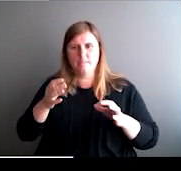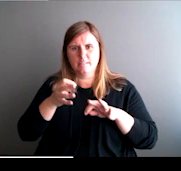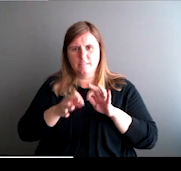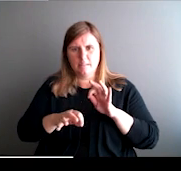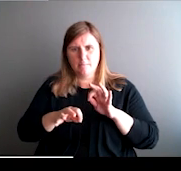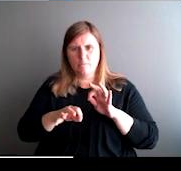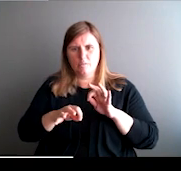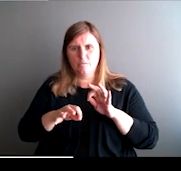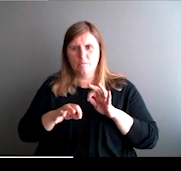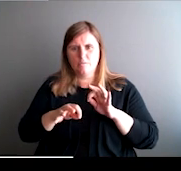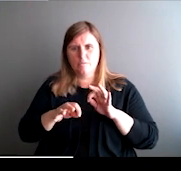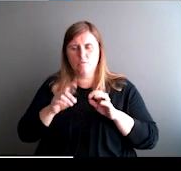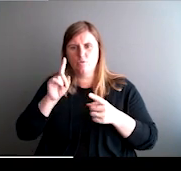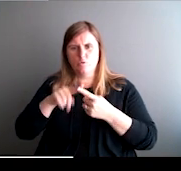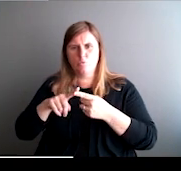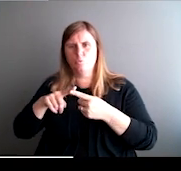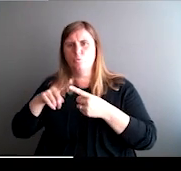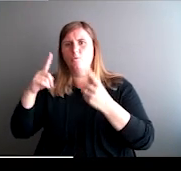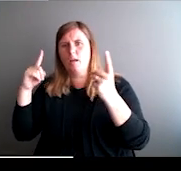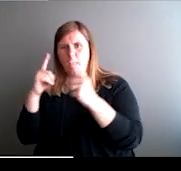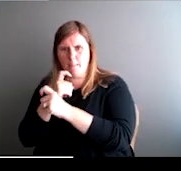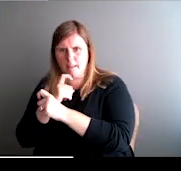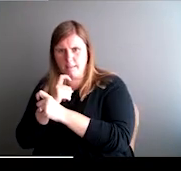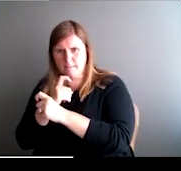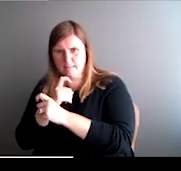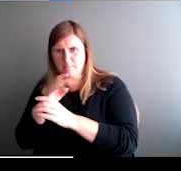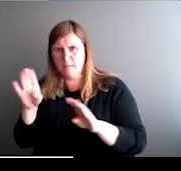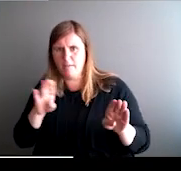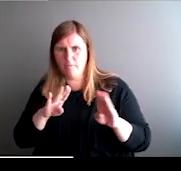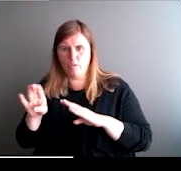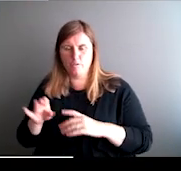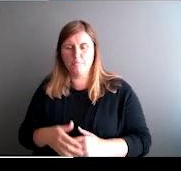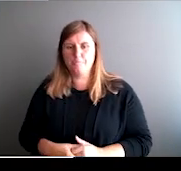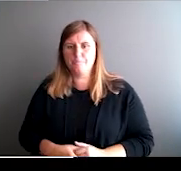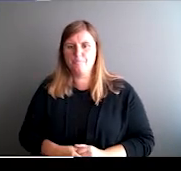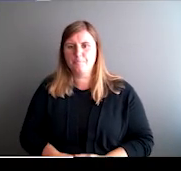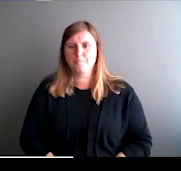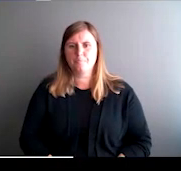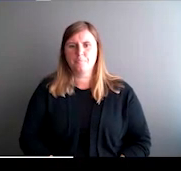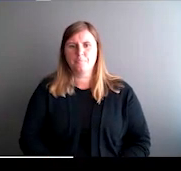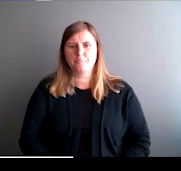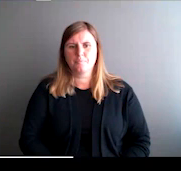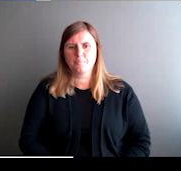simple to unbelievably complex behavior.